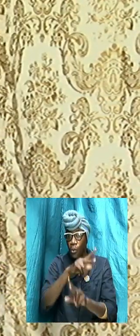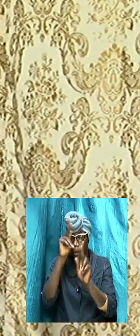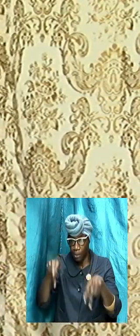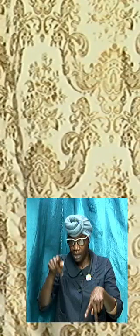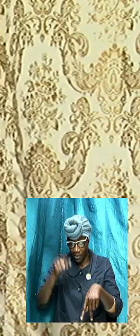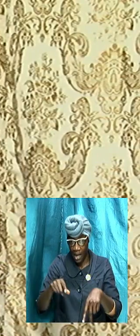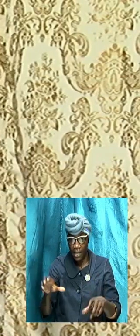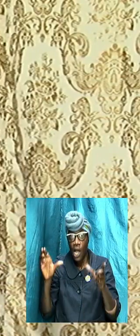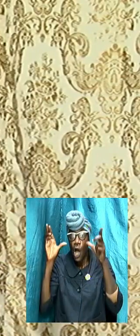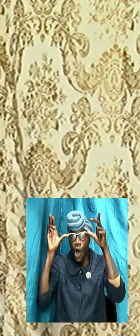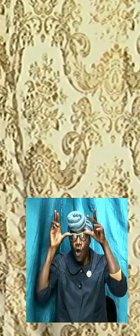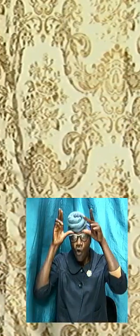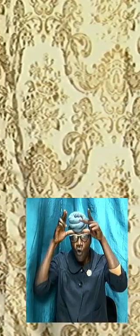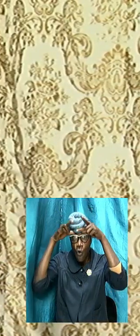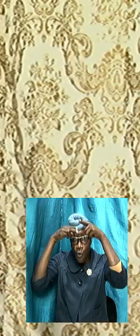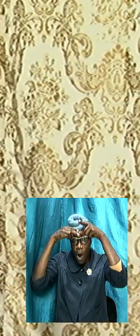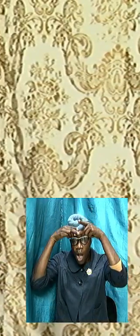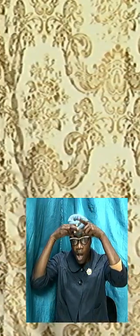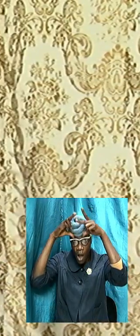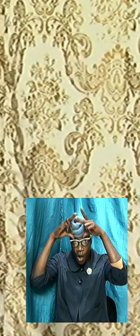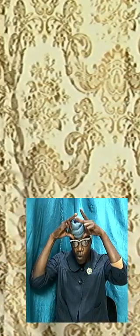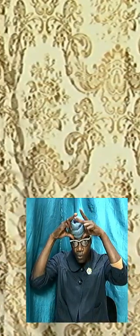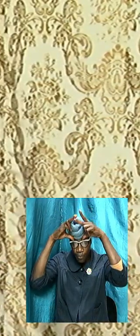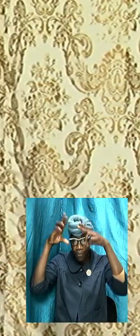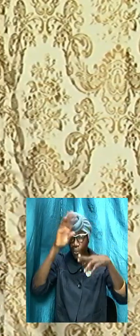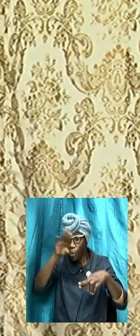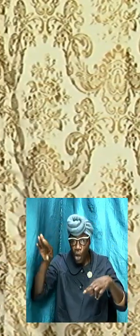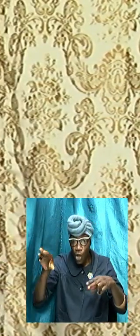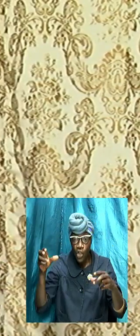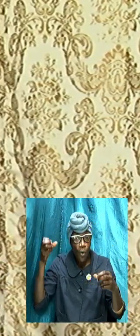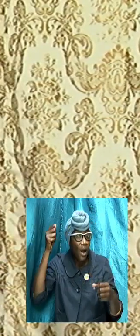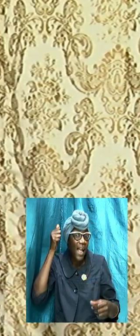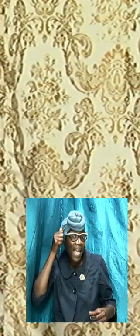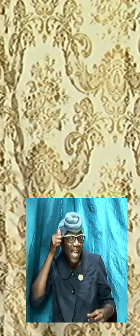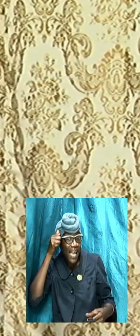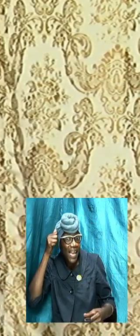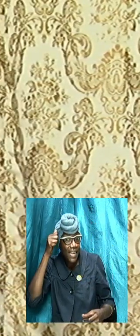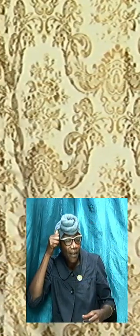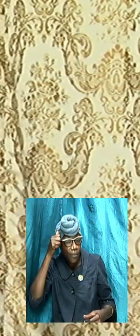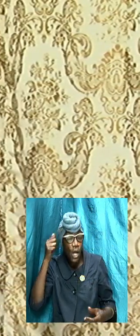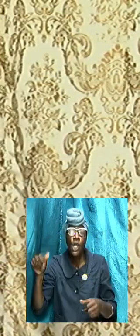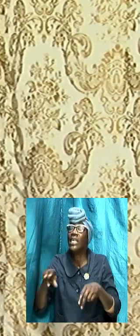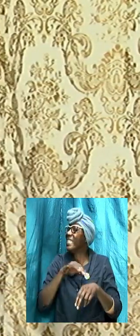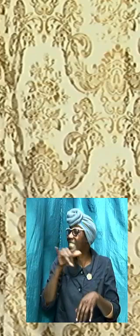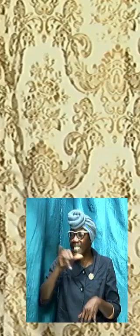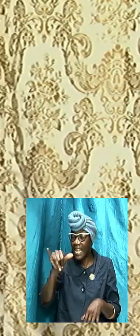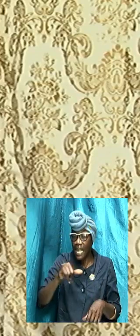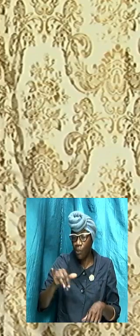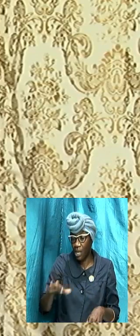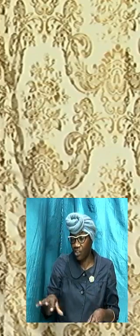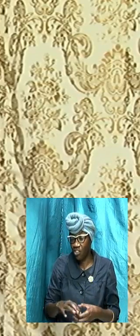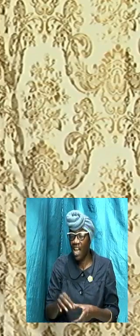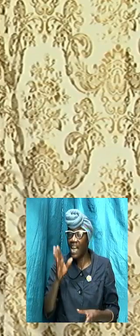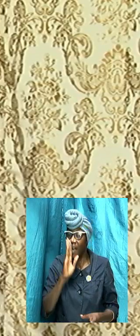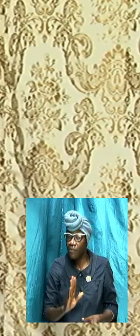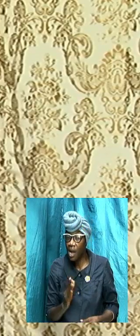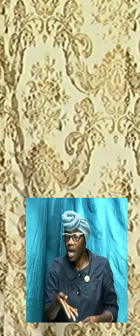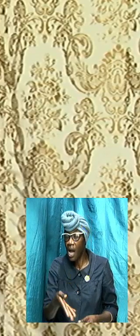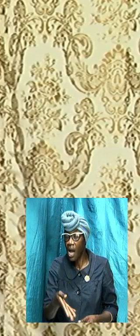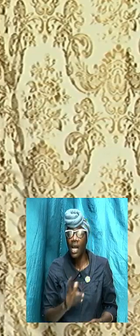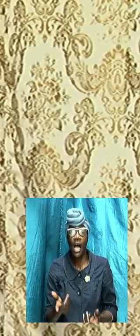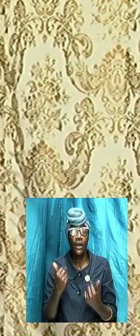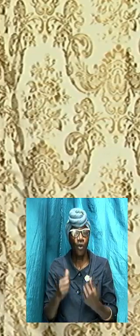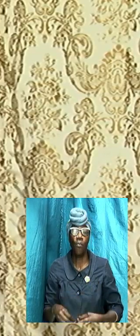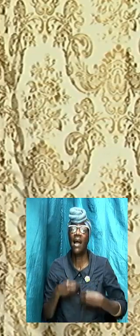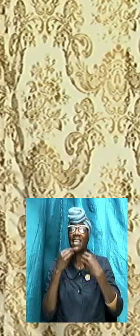particular crown on your head? Praise God. So it is, amen, with the child of God. God is going to come and he's going to